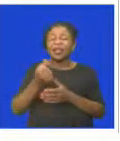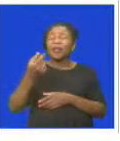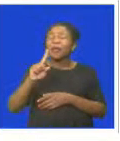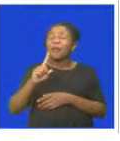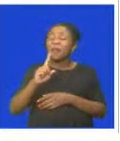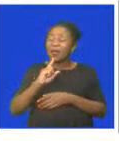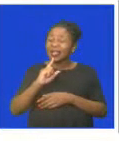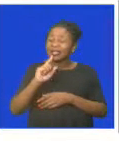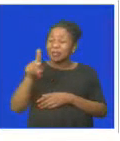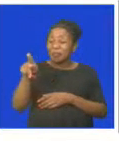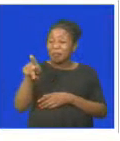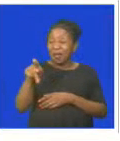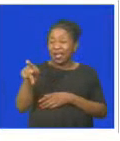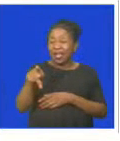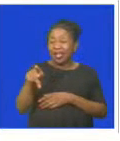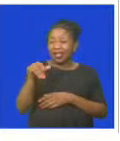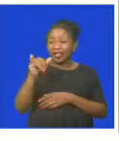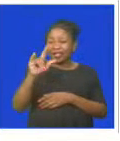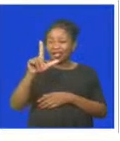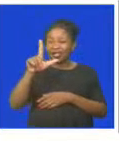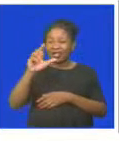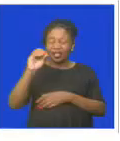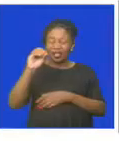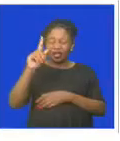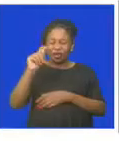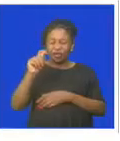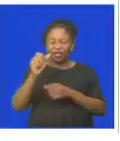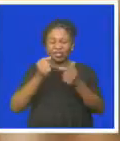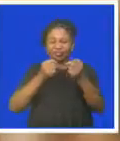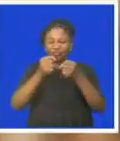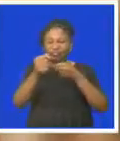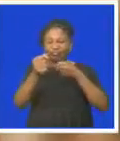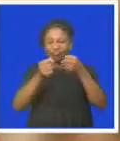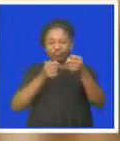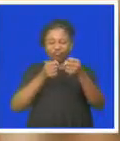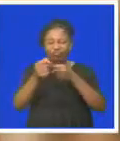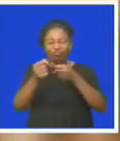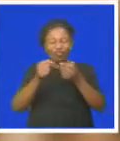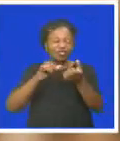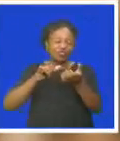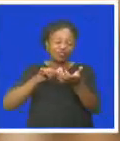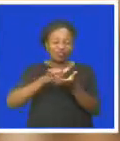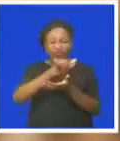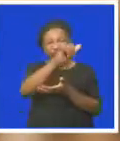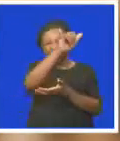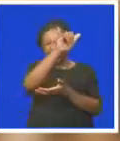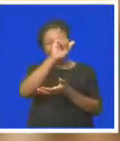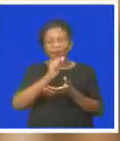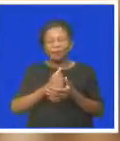a helicopter. Okay, let's continue, my lovely Lena.